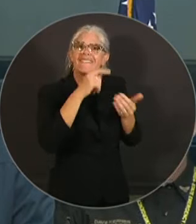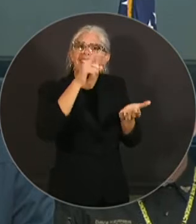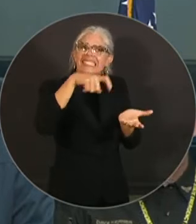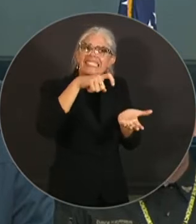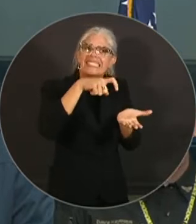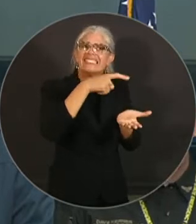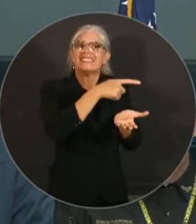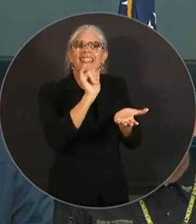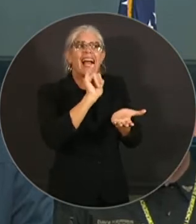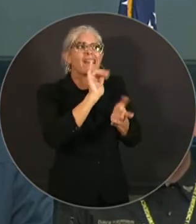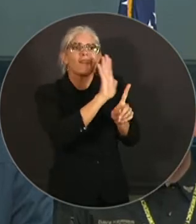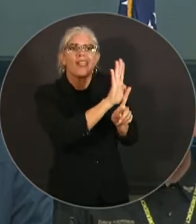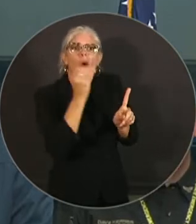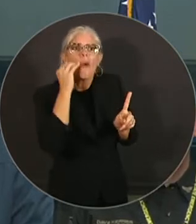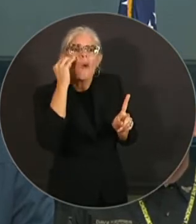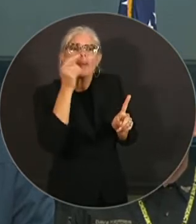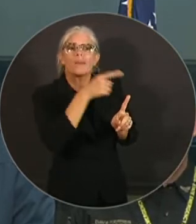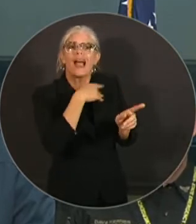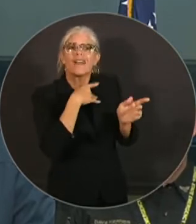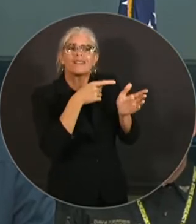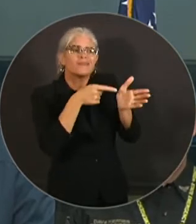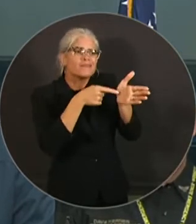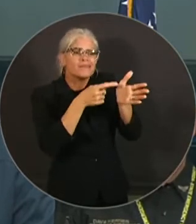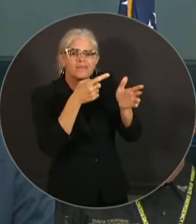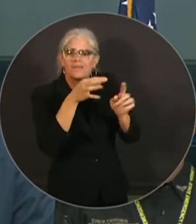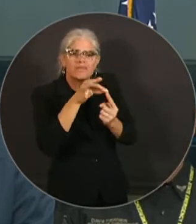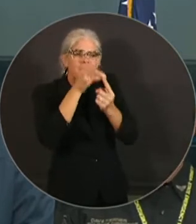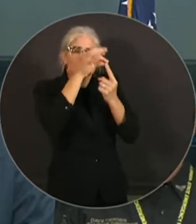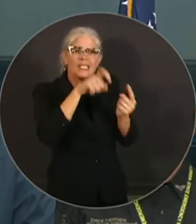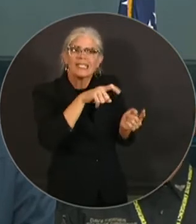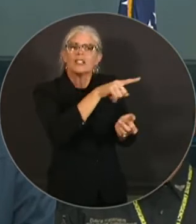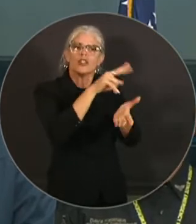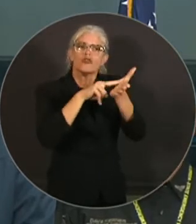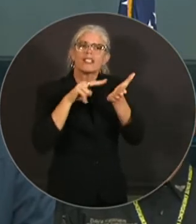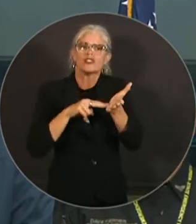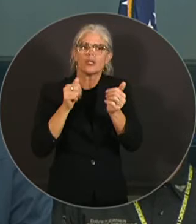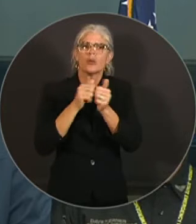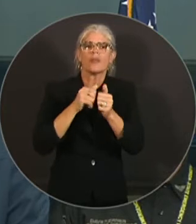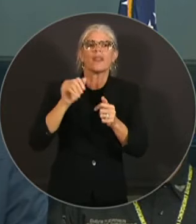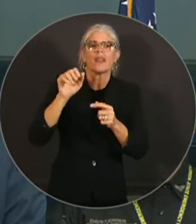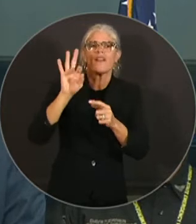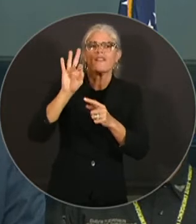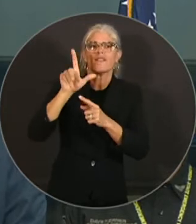you should have registered with the Florida Special Needs Registry at